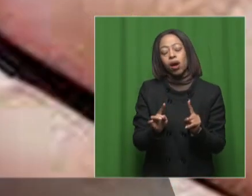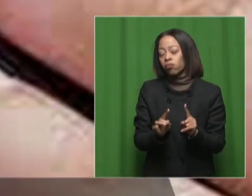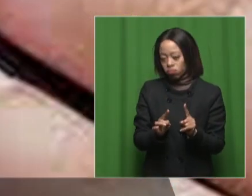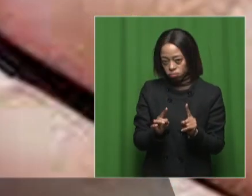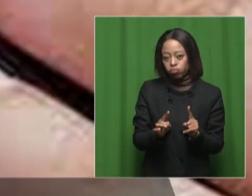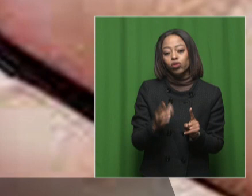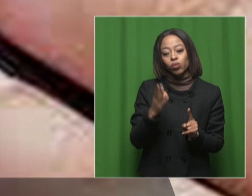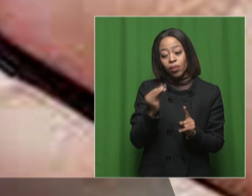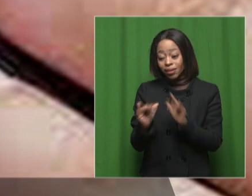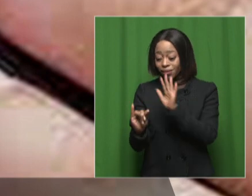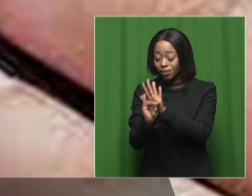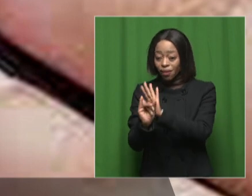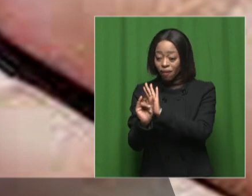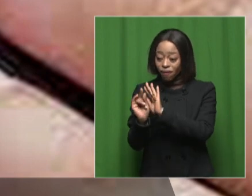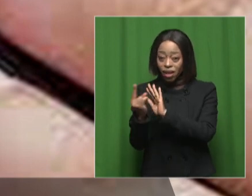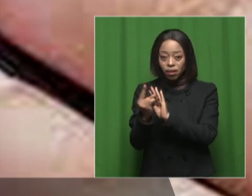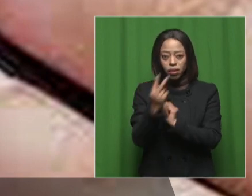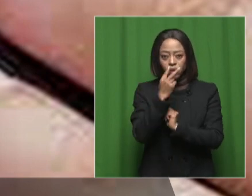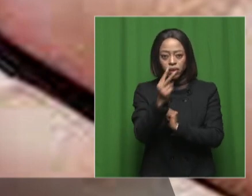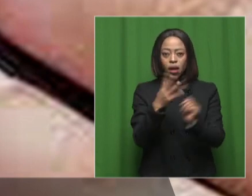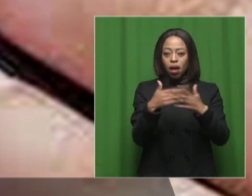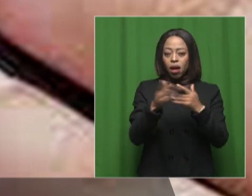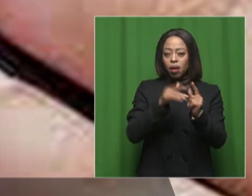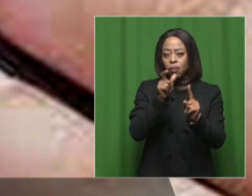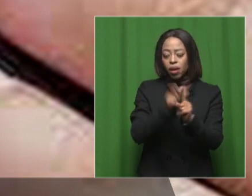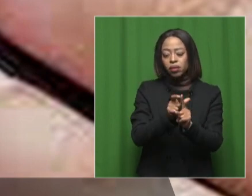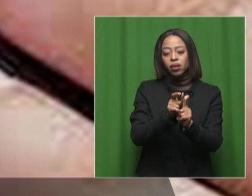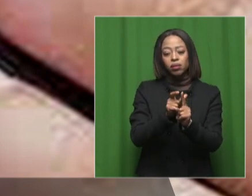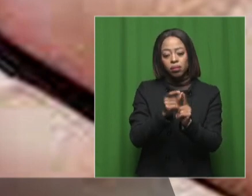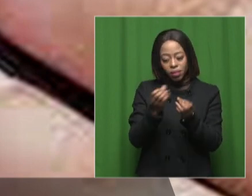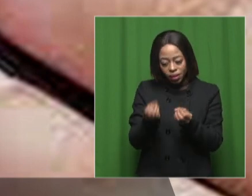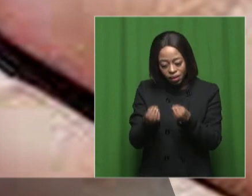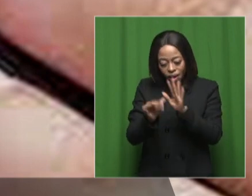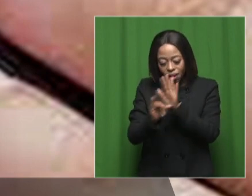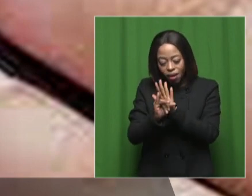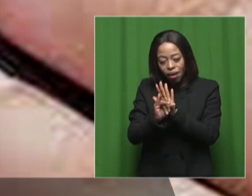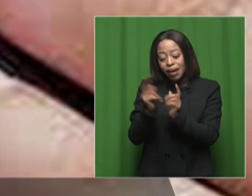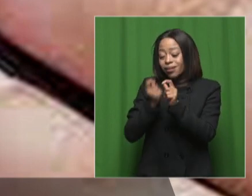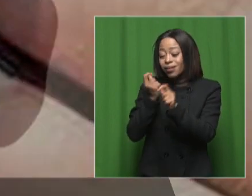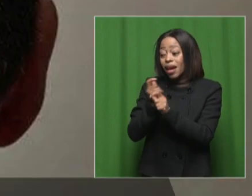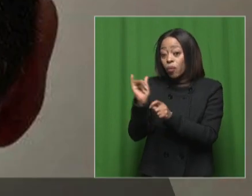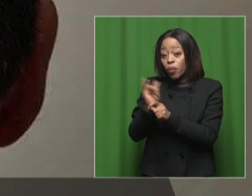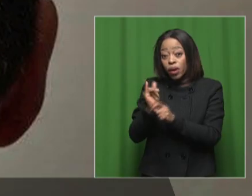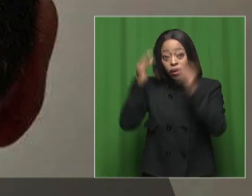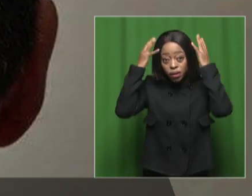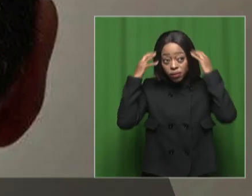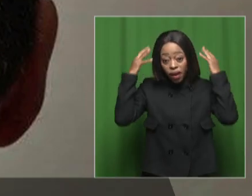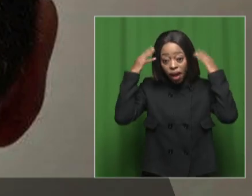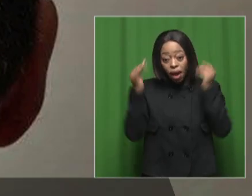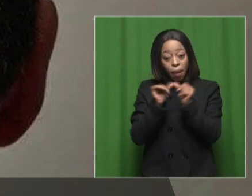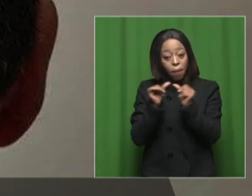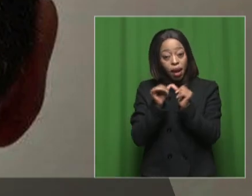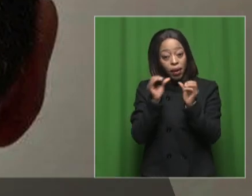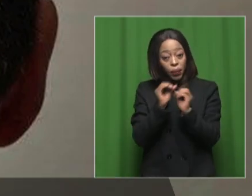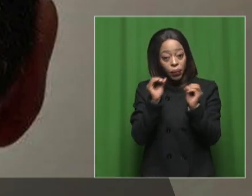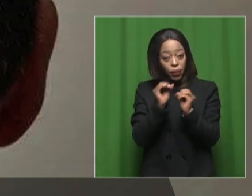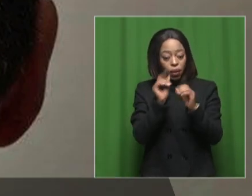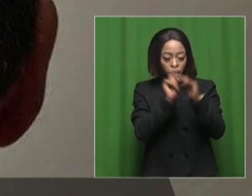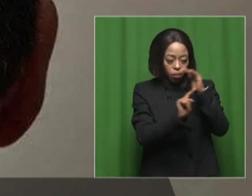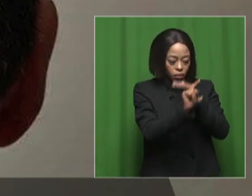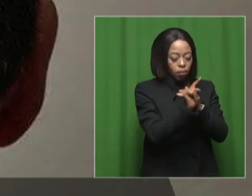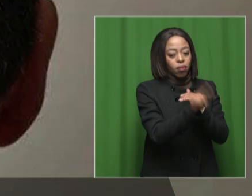have a diagnosis. If you see anybody, they must give you a diagnosis. And if your hair is not getting better, you've got to see a dermatologist or hair